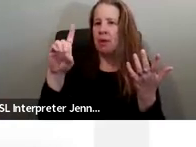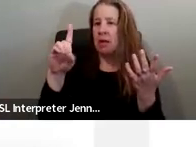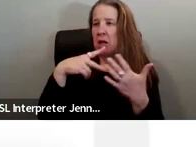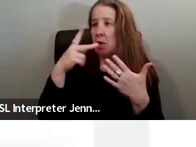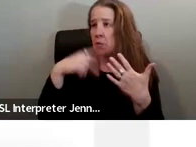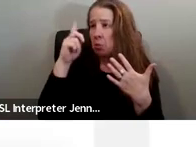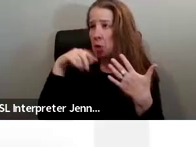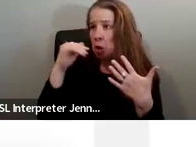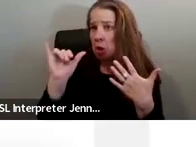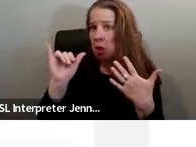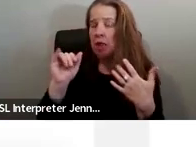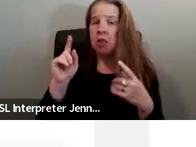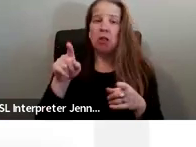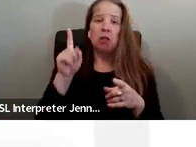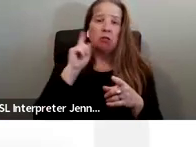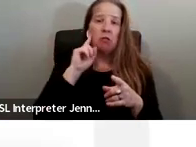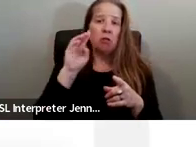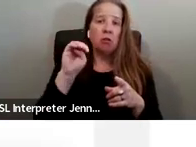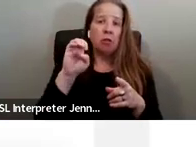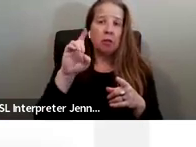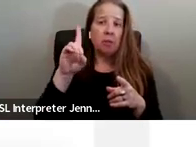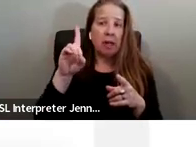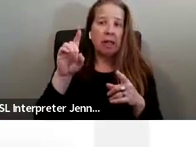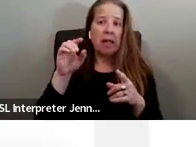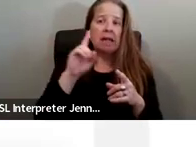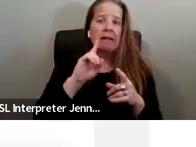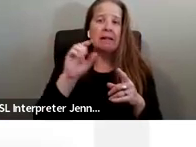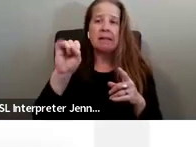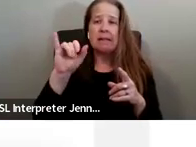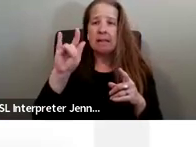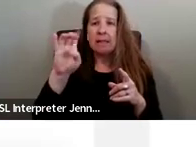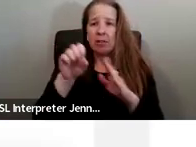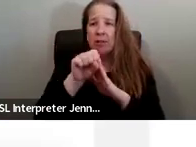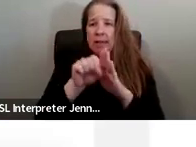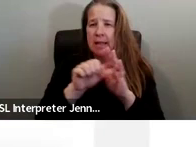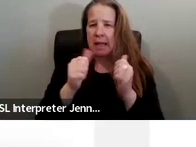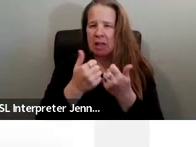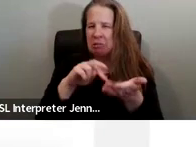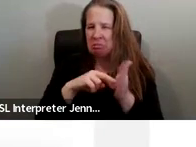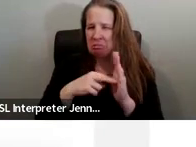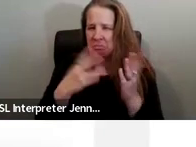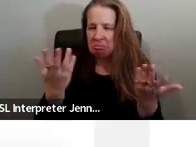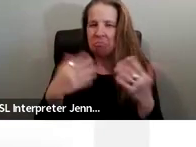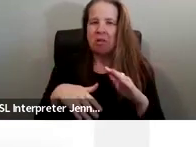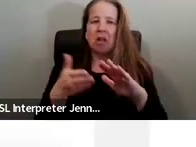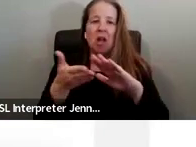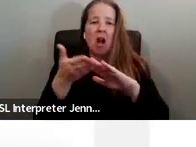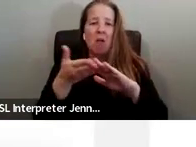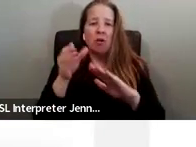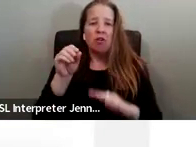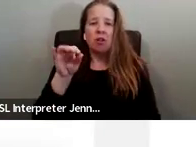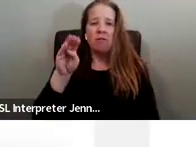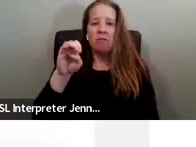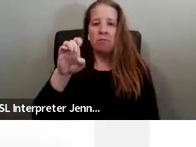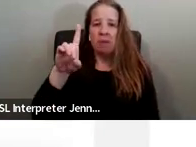know, you've heard this term Medicaid single state agency. What does that mean? The operation of Medicaid